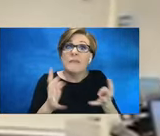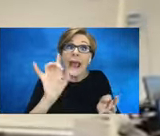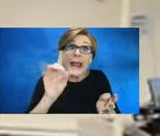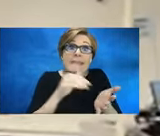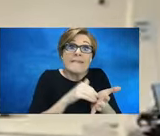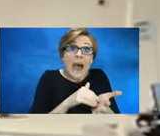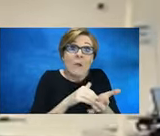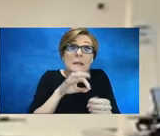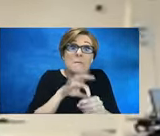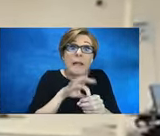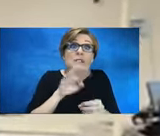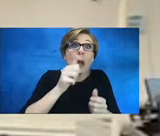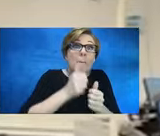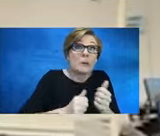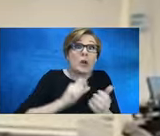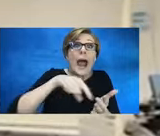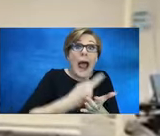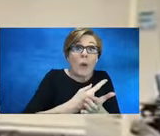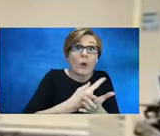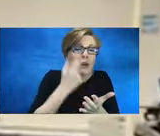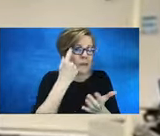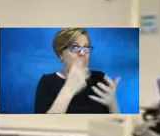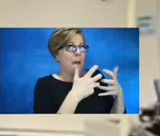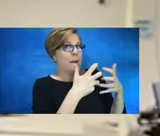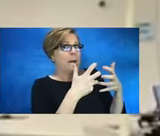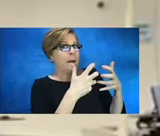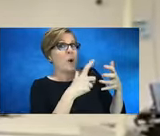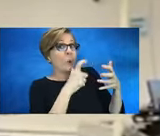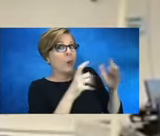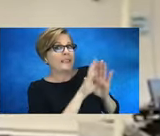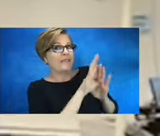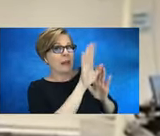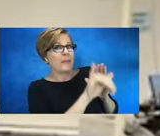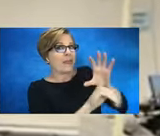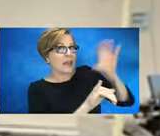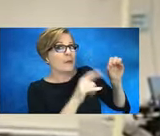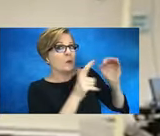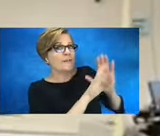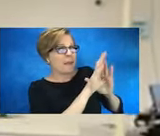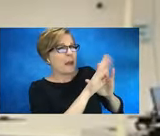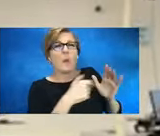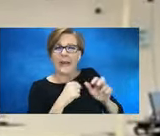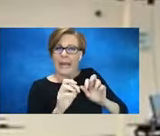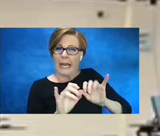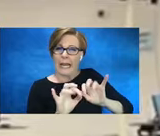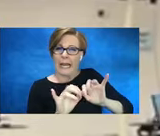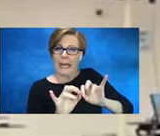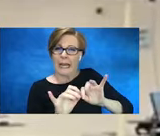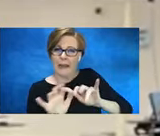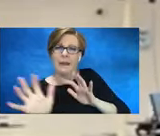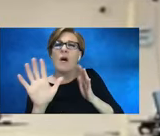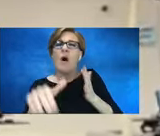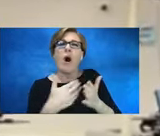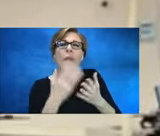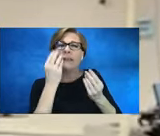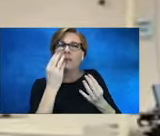hour as described by the manufacturer. However, when we add all these chain of custody and logging requirements, it's really close to about 4,000